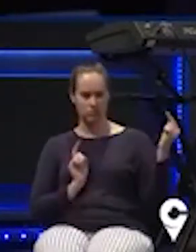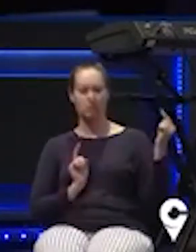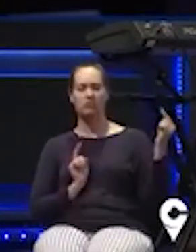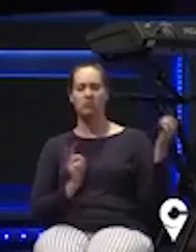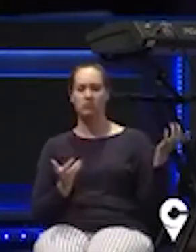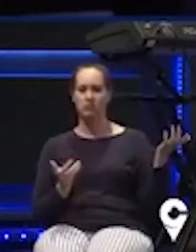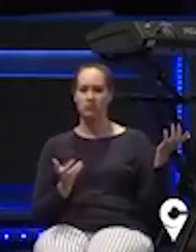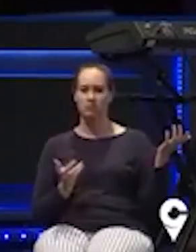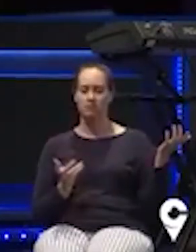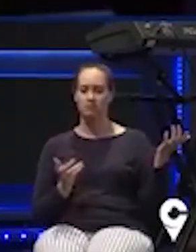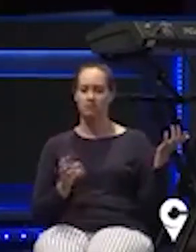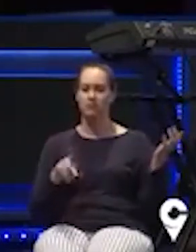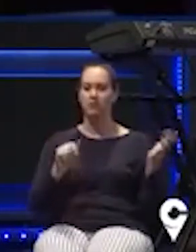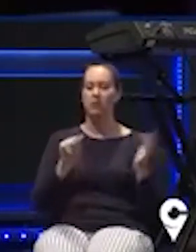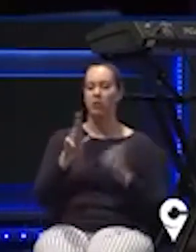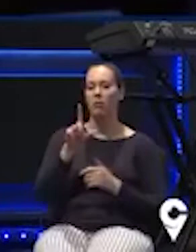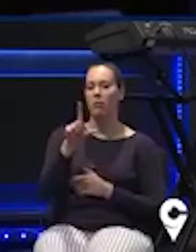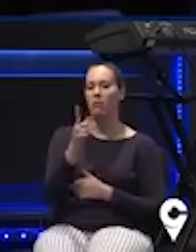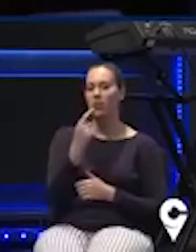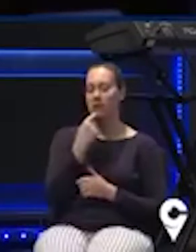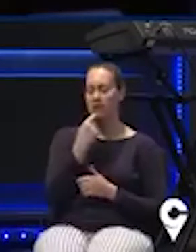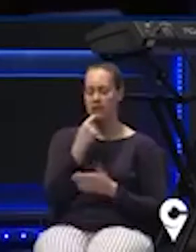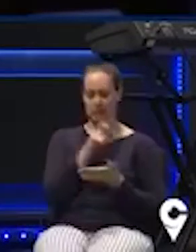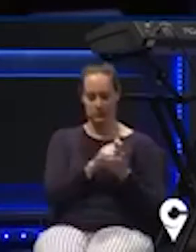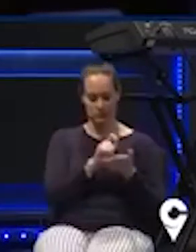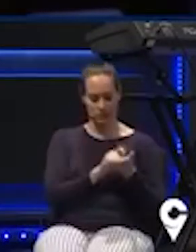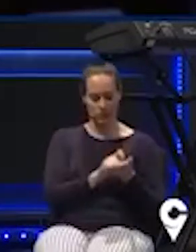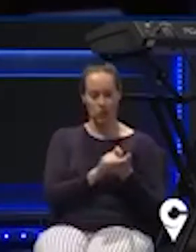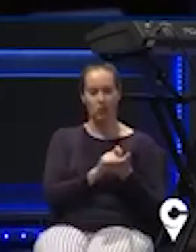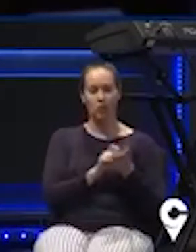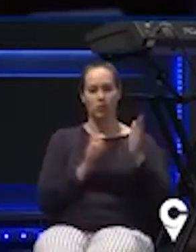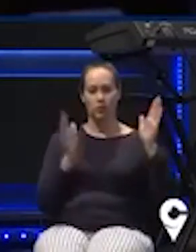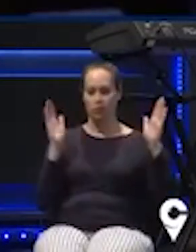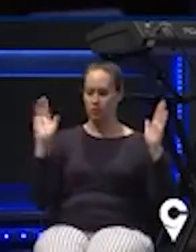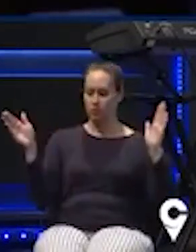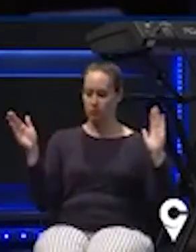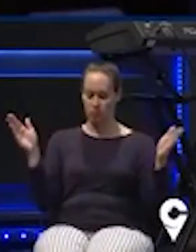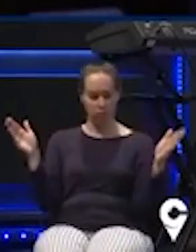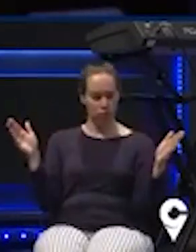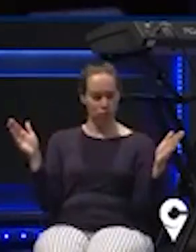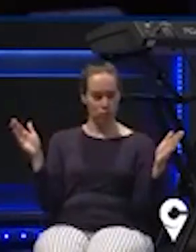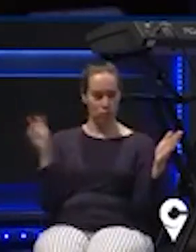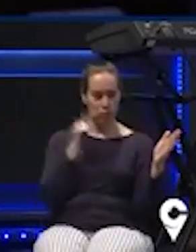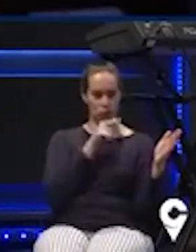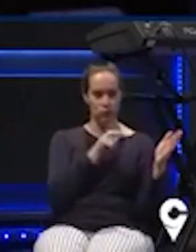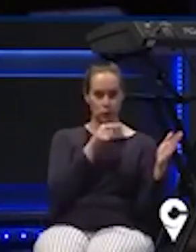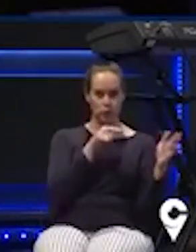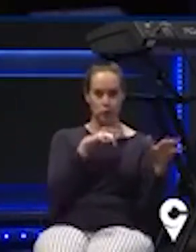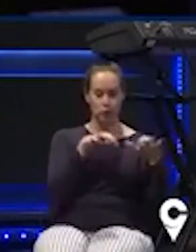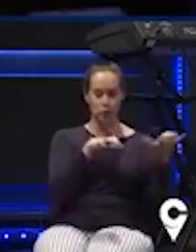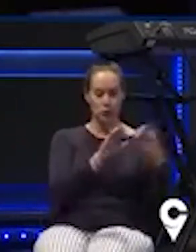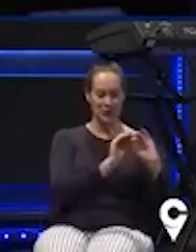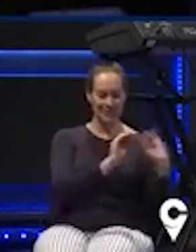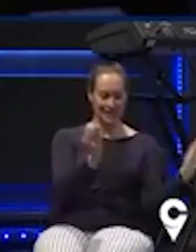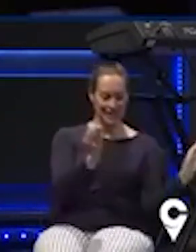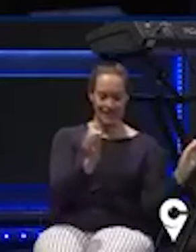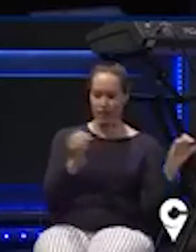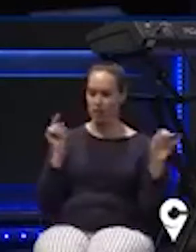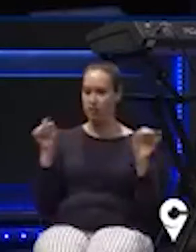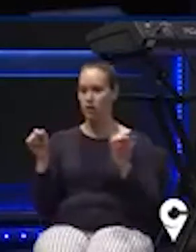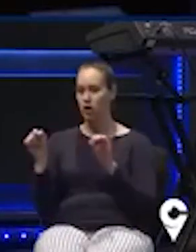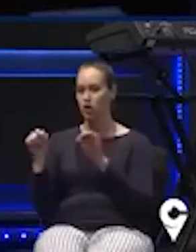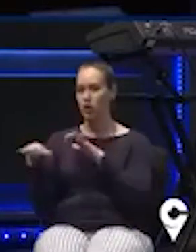bookends for this library on humility that he's giving us. Do nothing, do everything, and